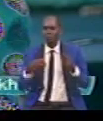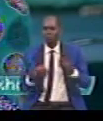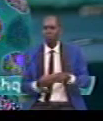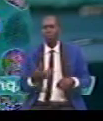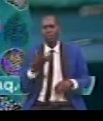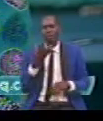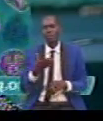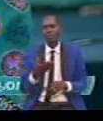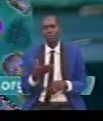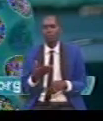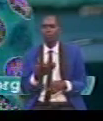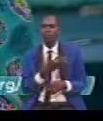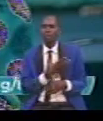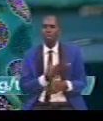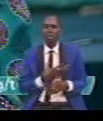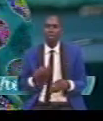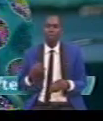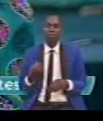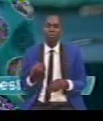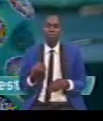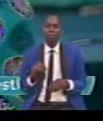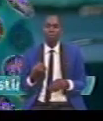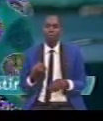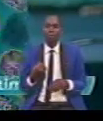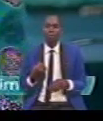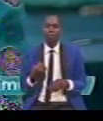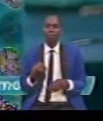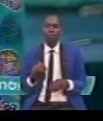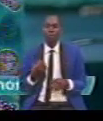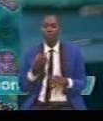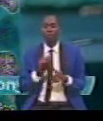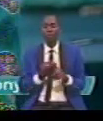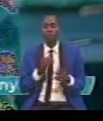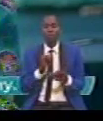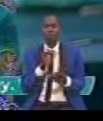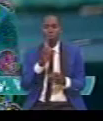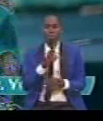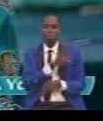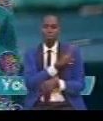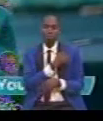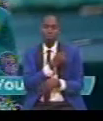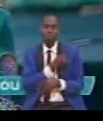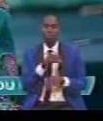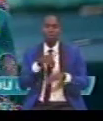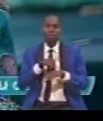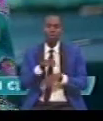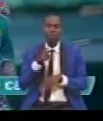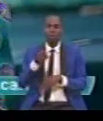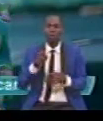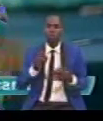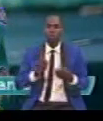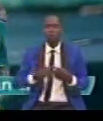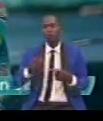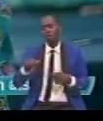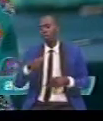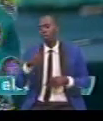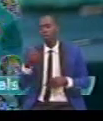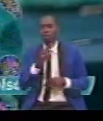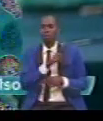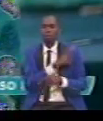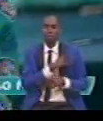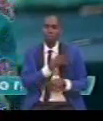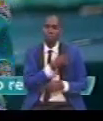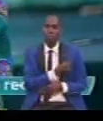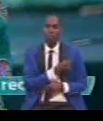us light a rater. So from Kamu Central Hospital, they sent me to a doctor at the Bottom Hospital.